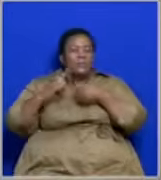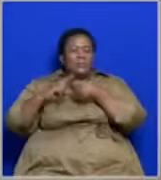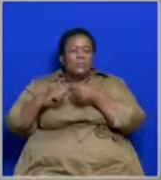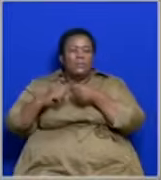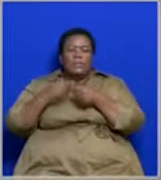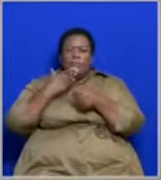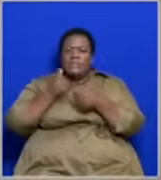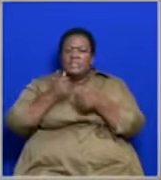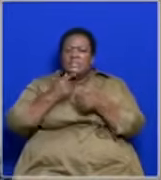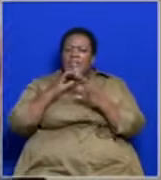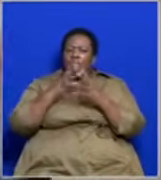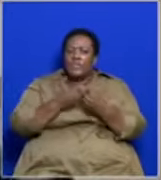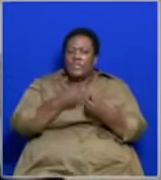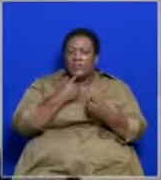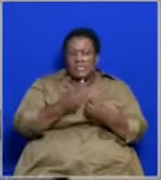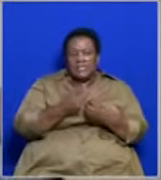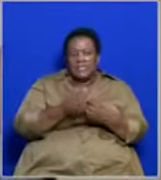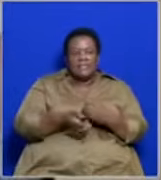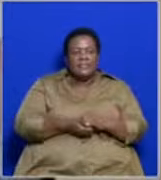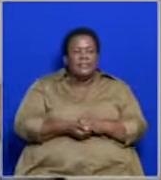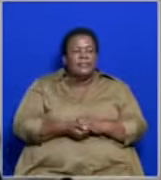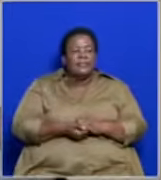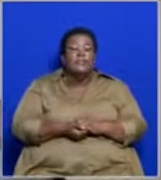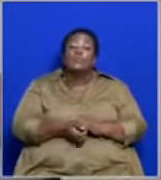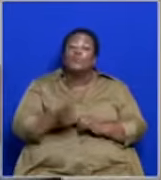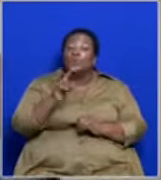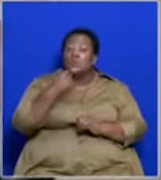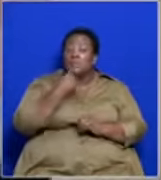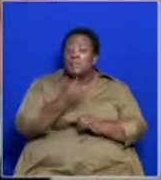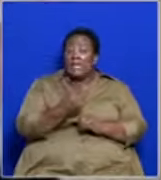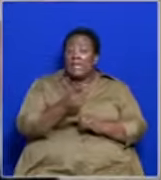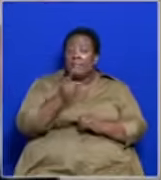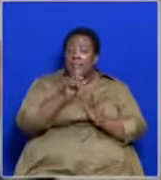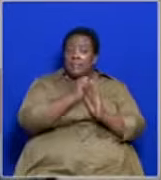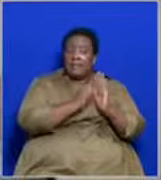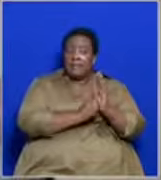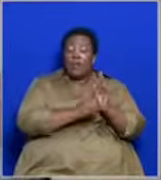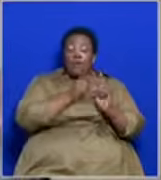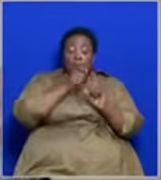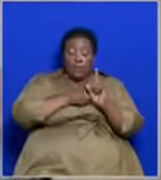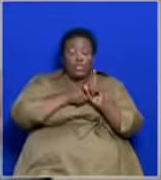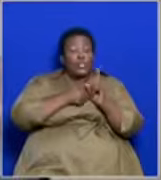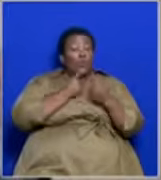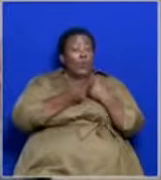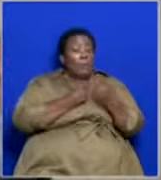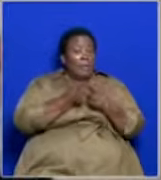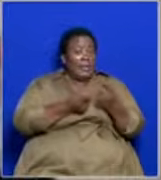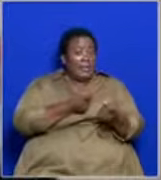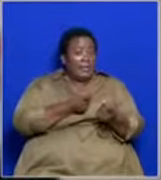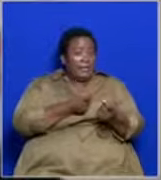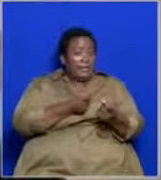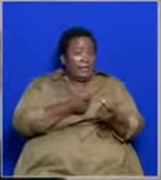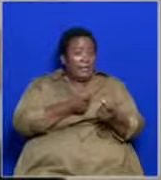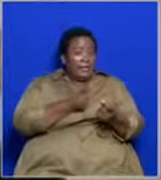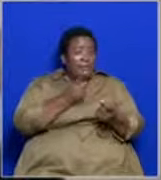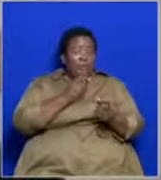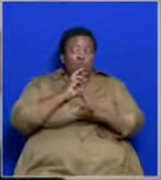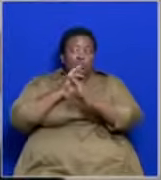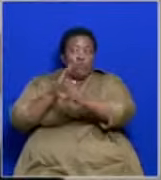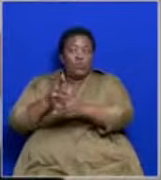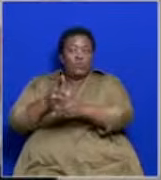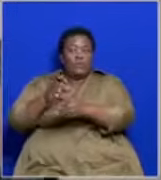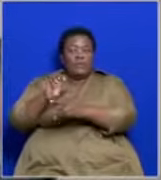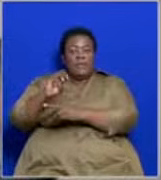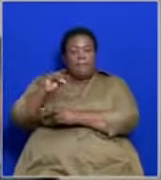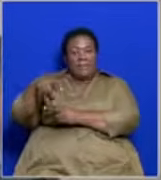I was going to say, so you say that was the statement of the complainant as it was given to EMPD Yes, on 11